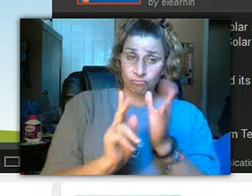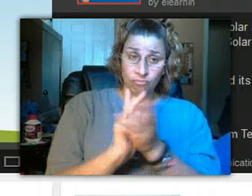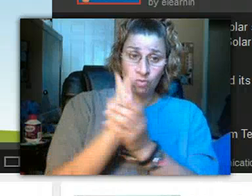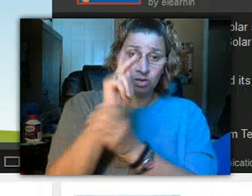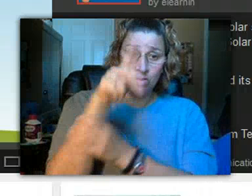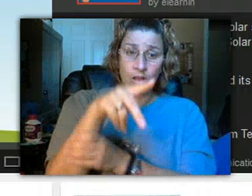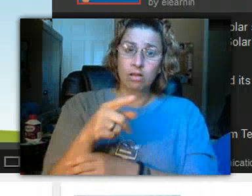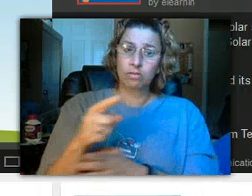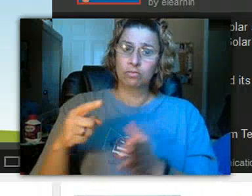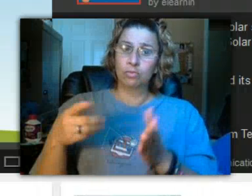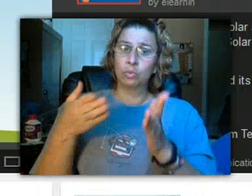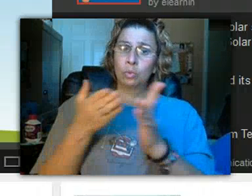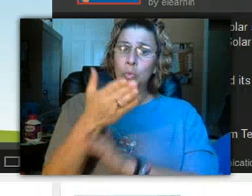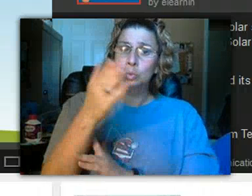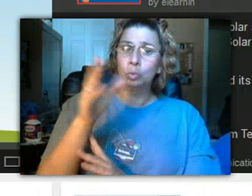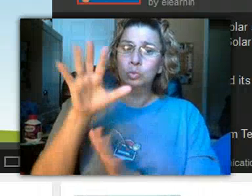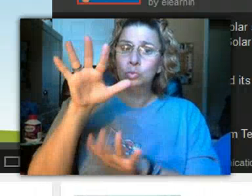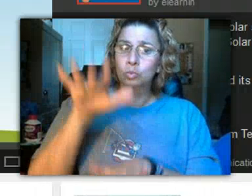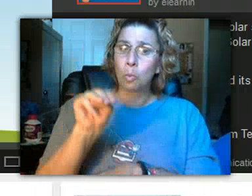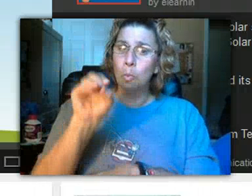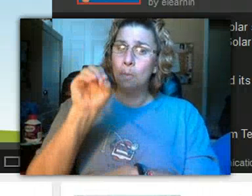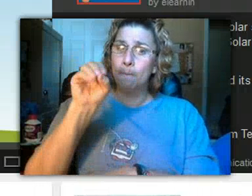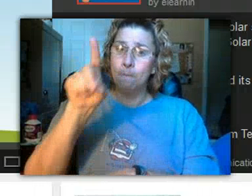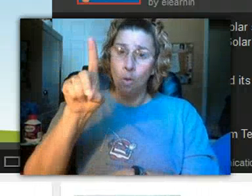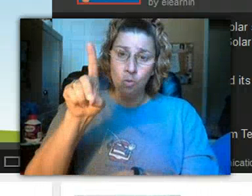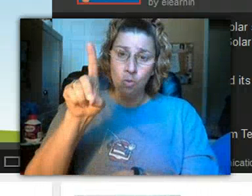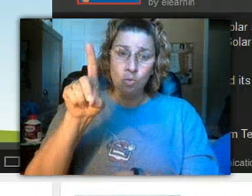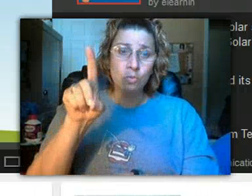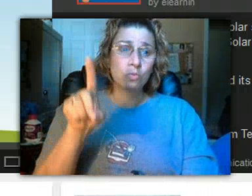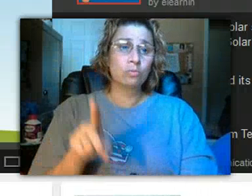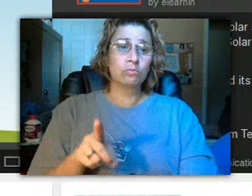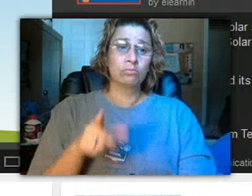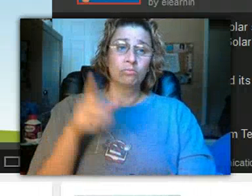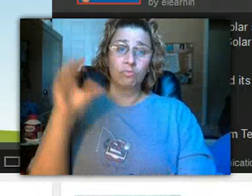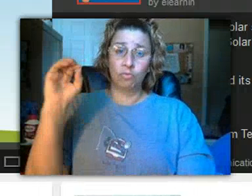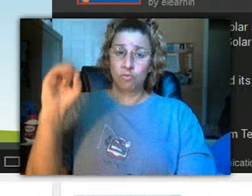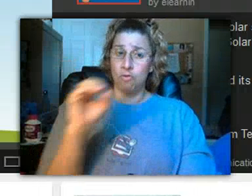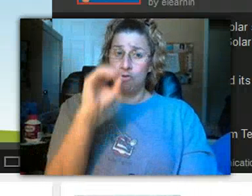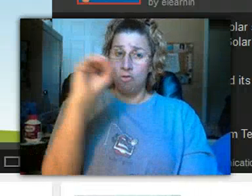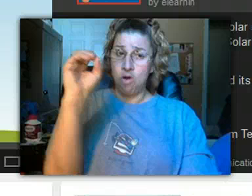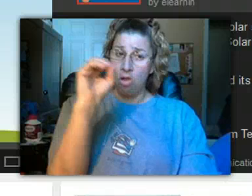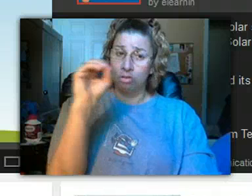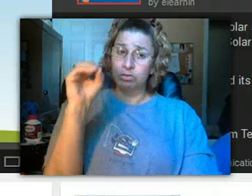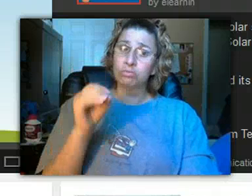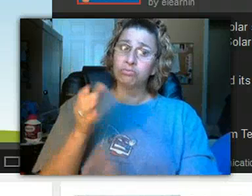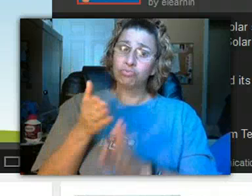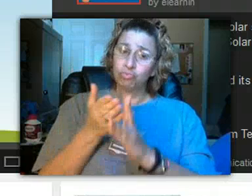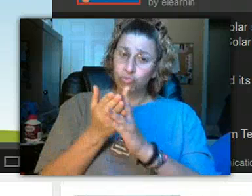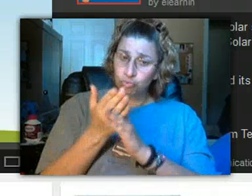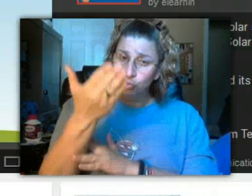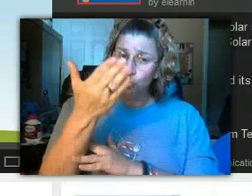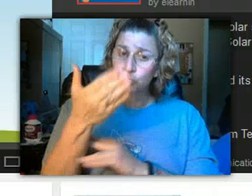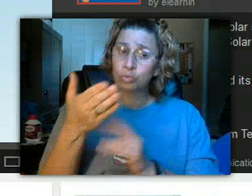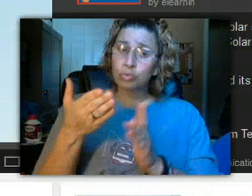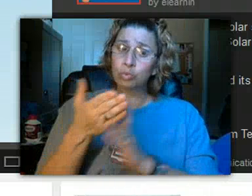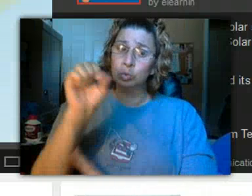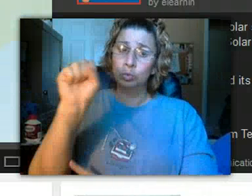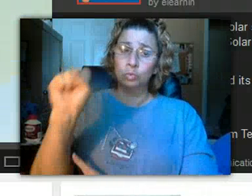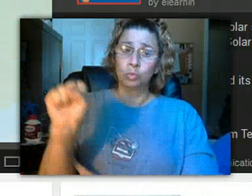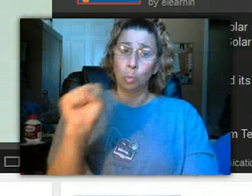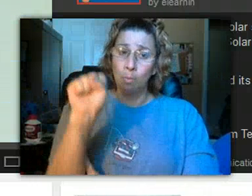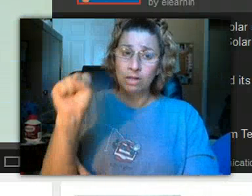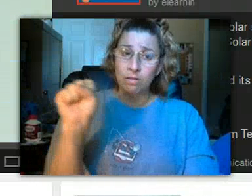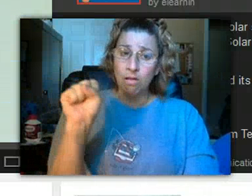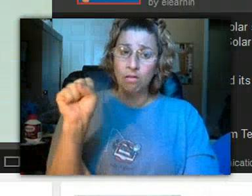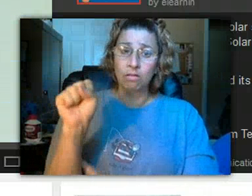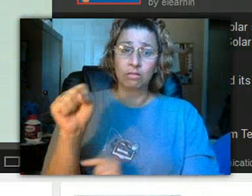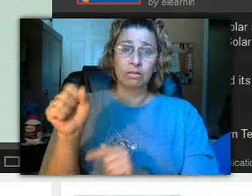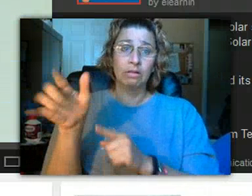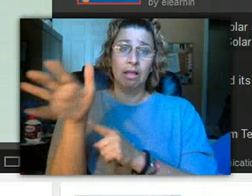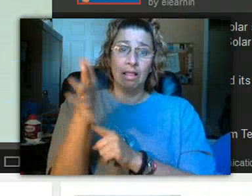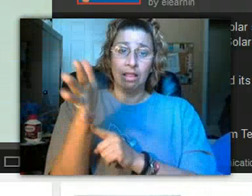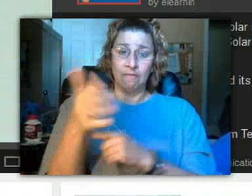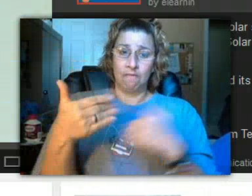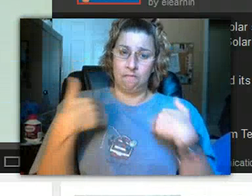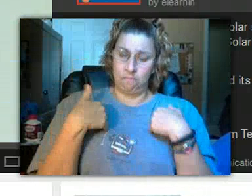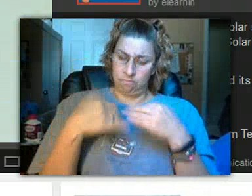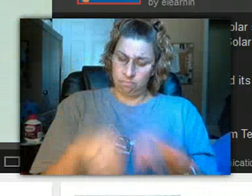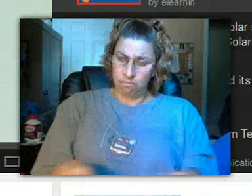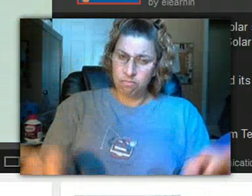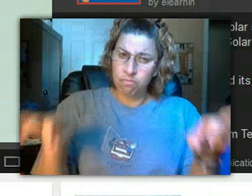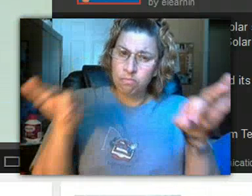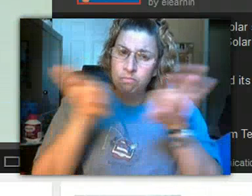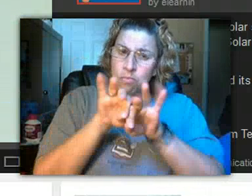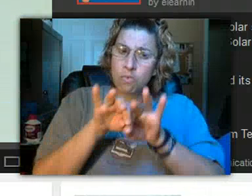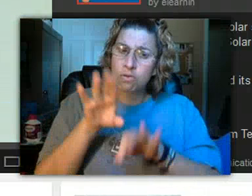plant through these stomata. Oxygen also comes out through these stomata. Leaves have important cells